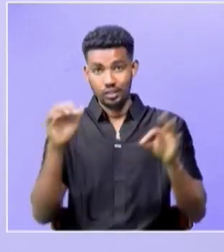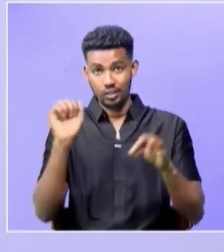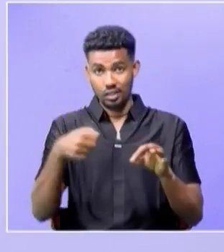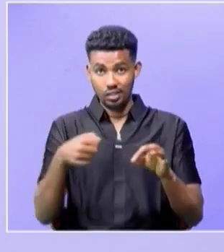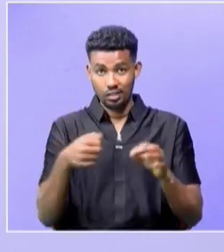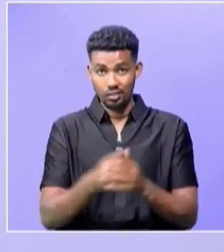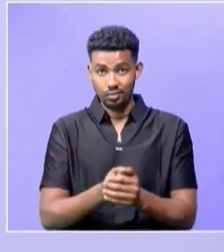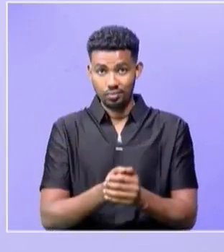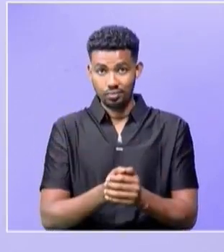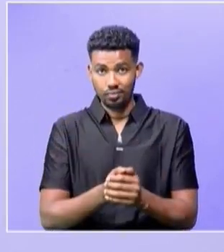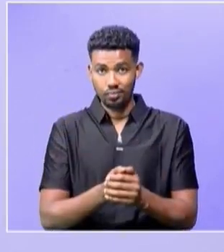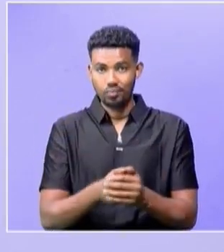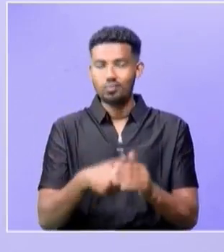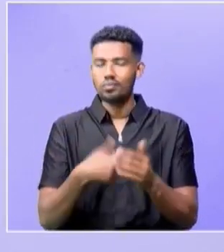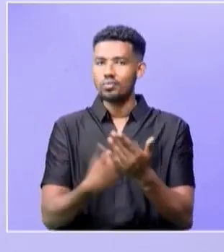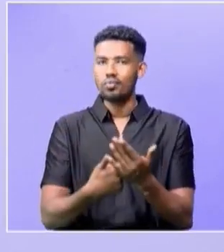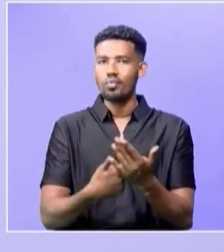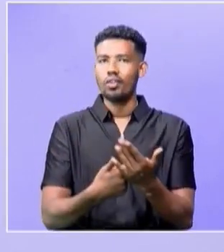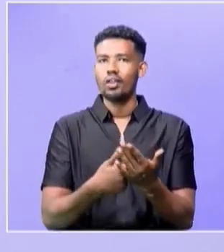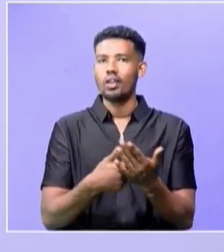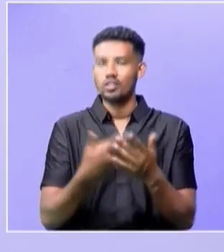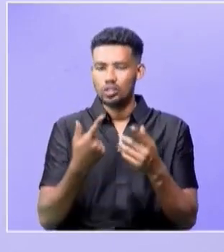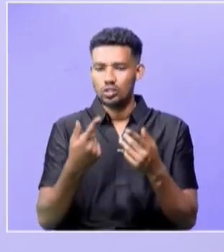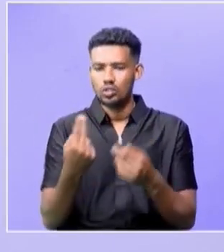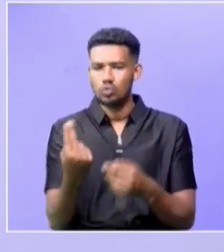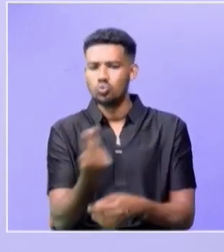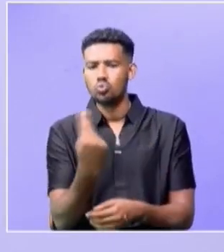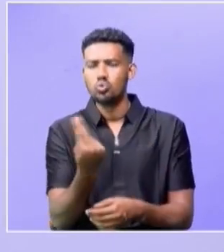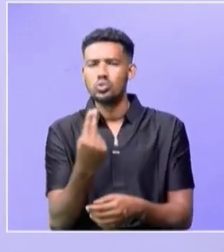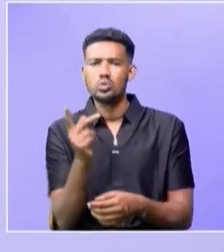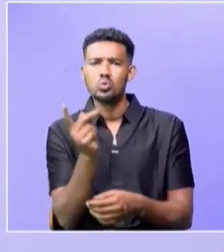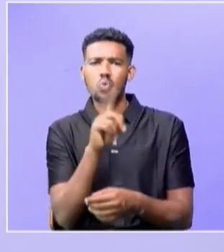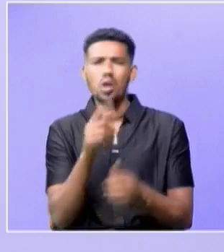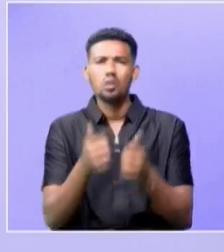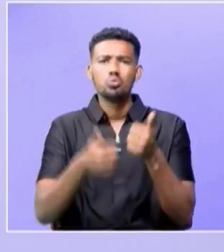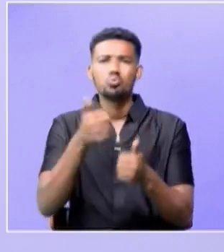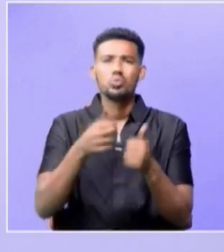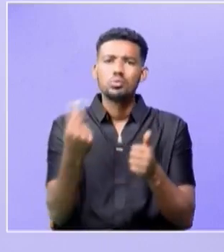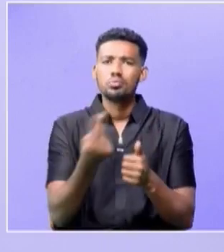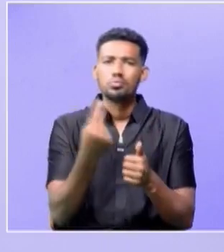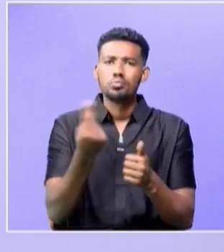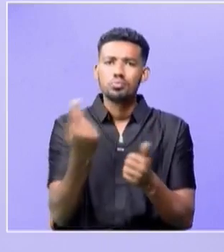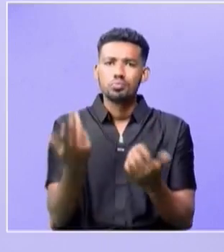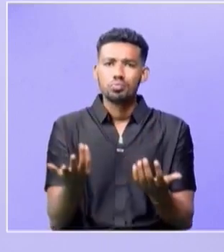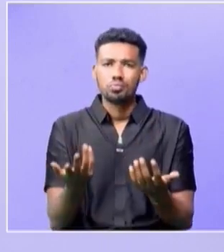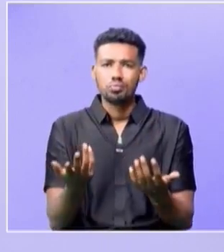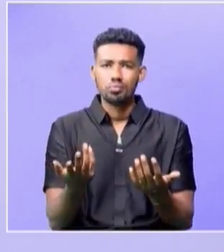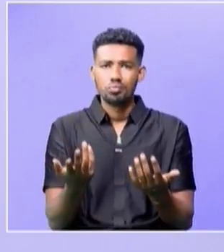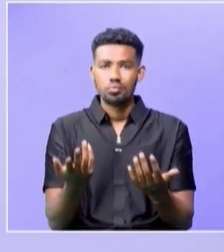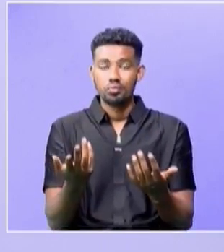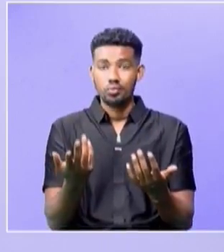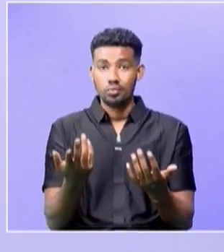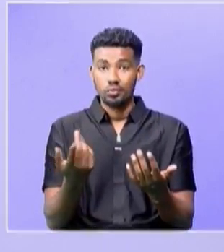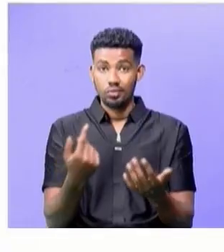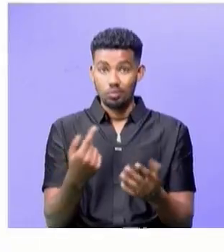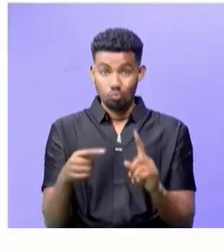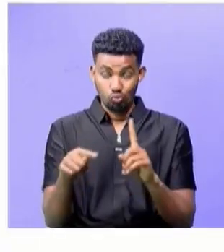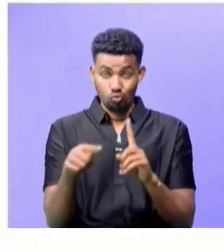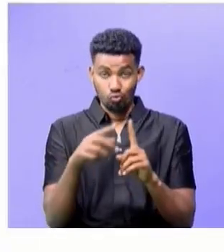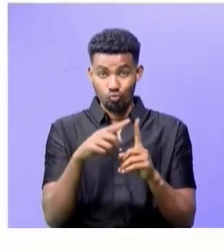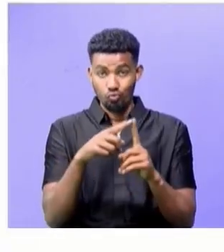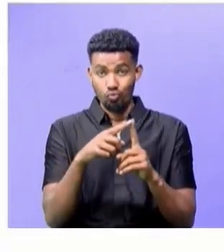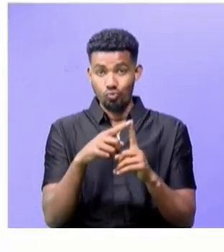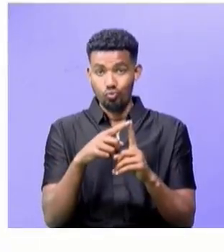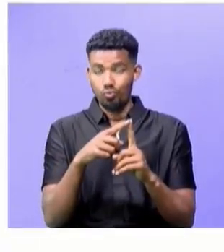and let us use so do I or neither do I. Let us see. We can say